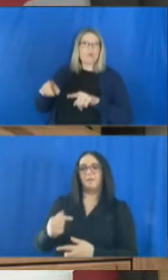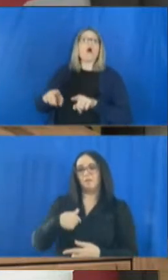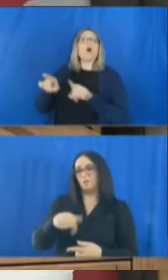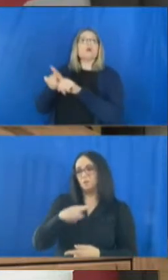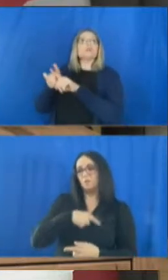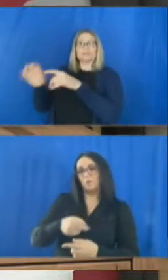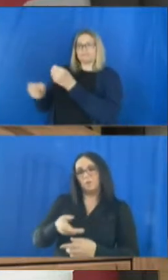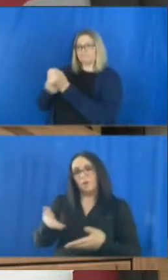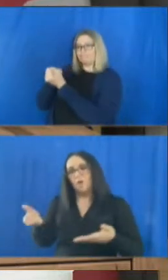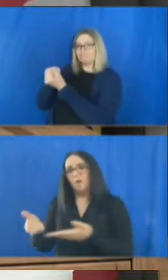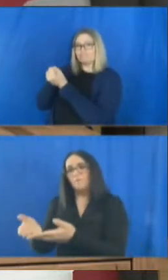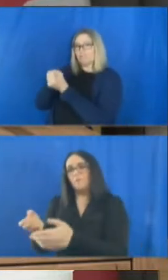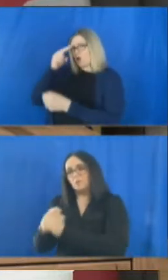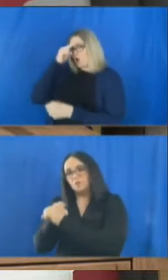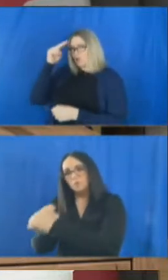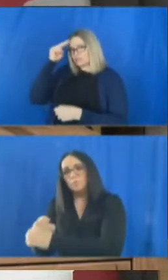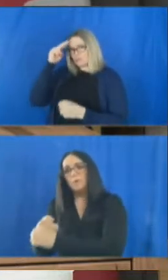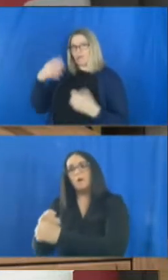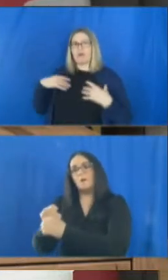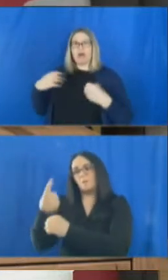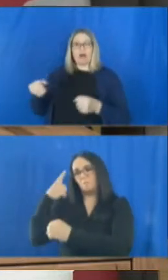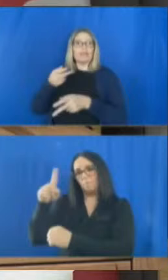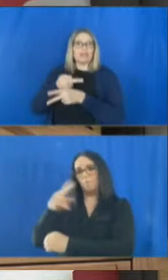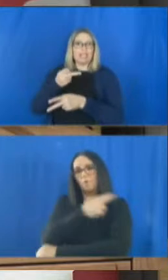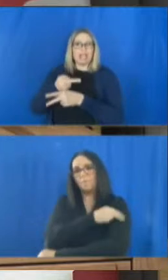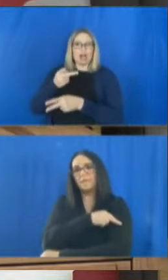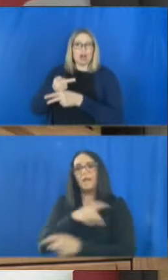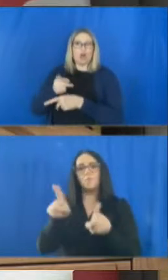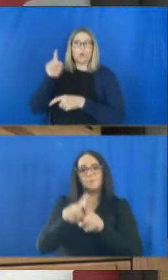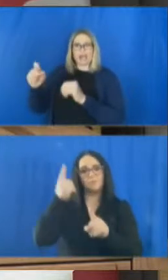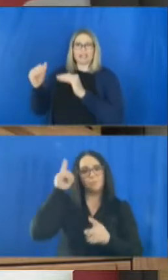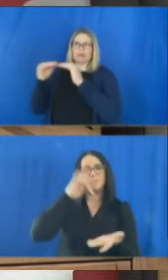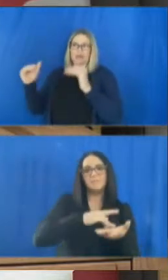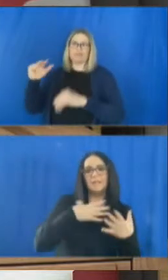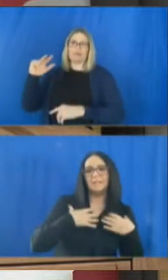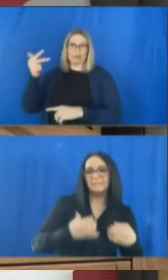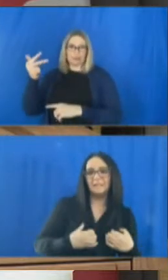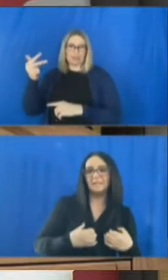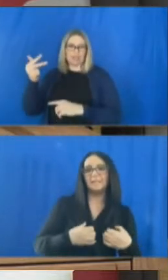care services so individuals do not need to go to the emergency room.